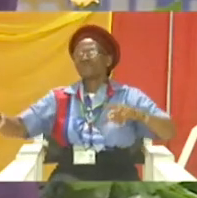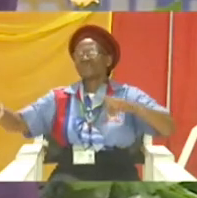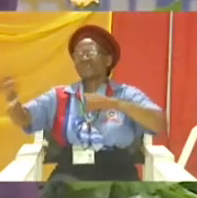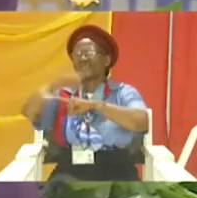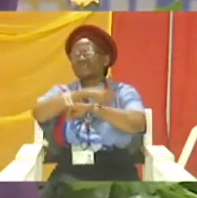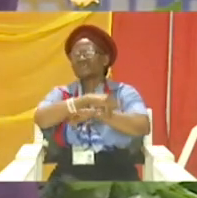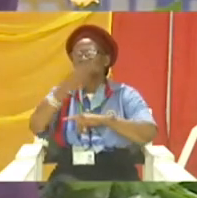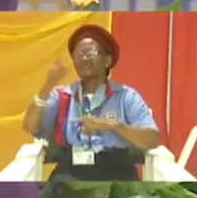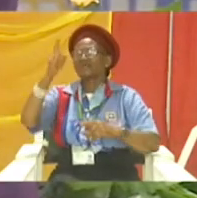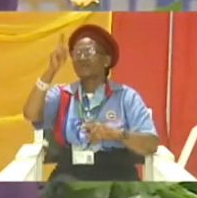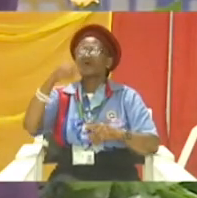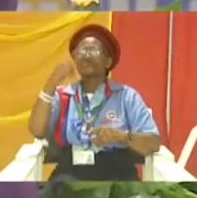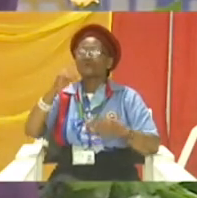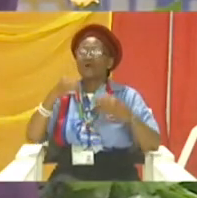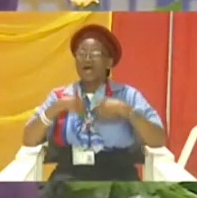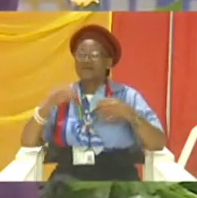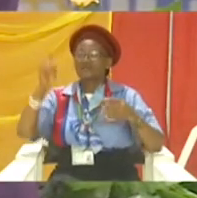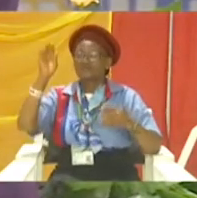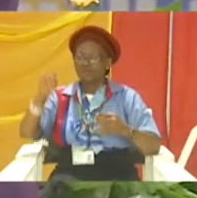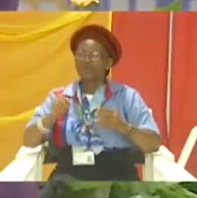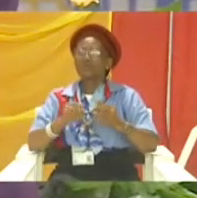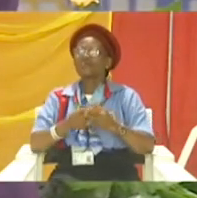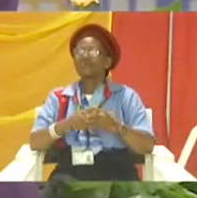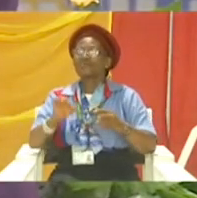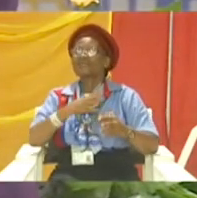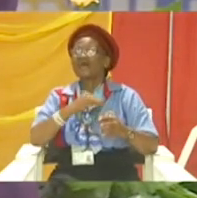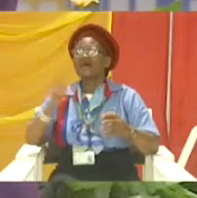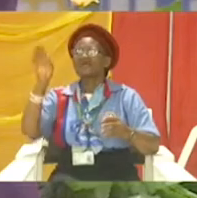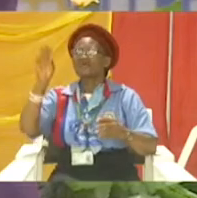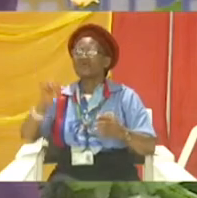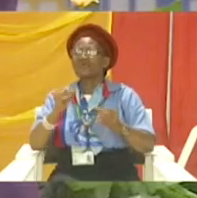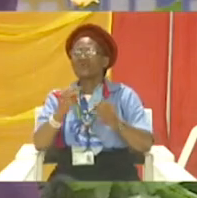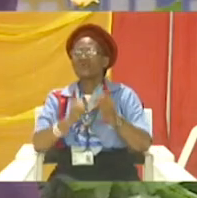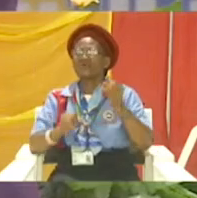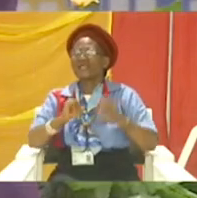the one who has no beginning and no ending,